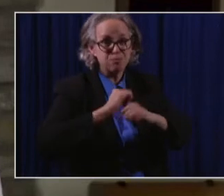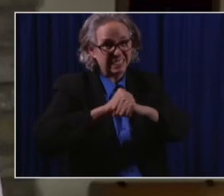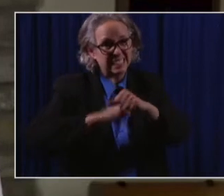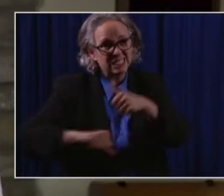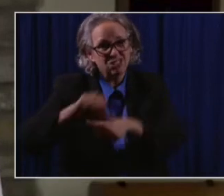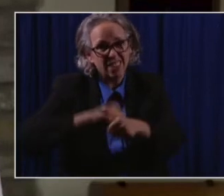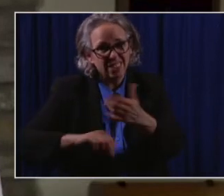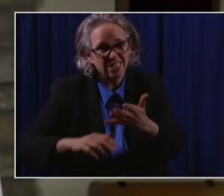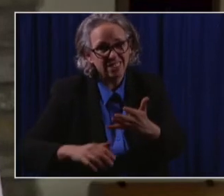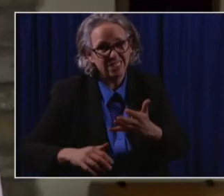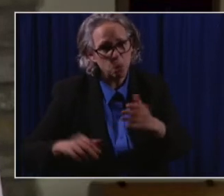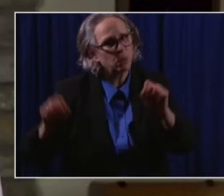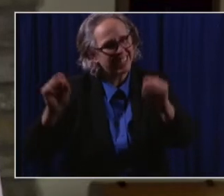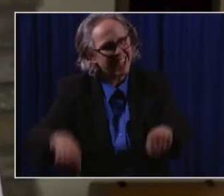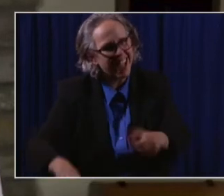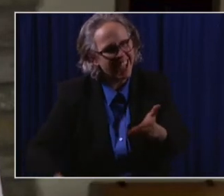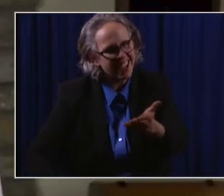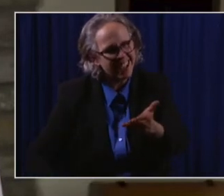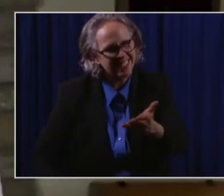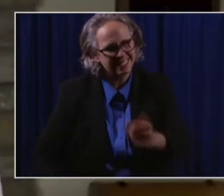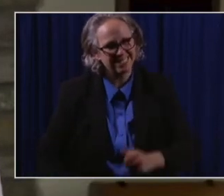that.